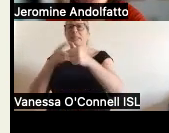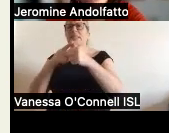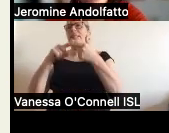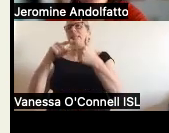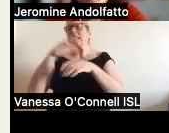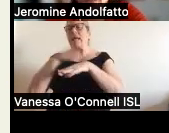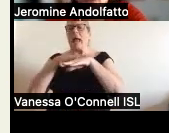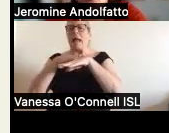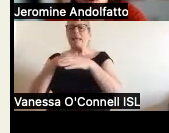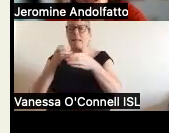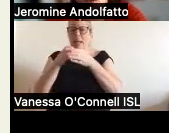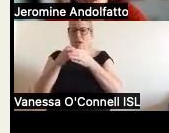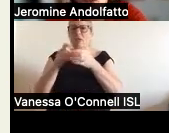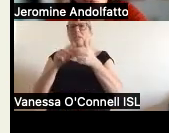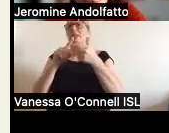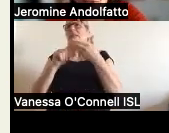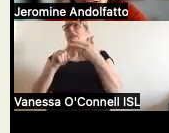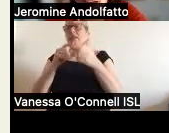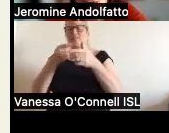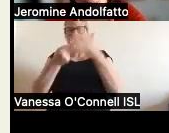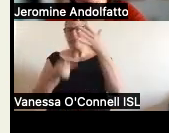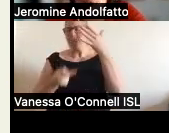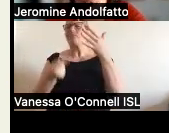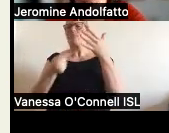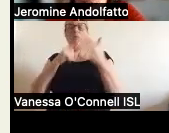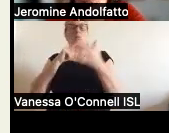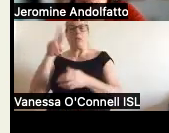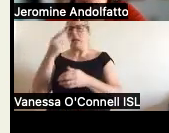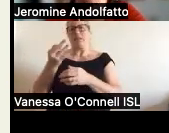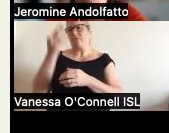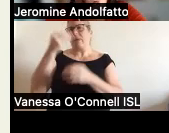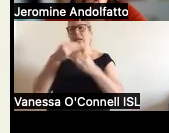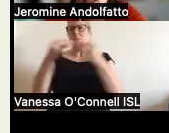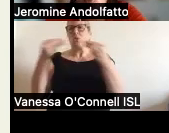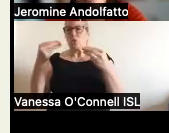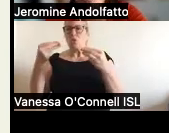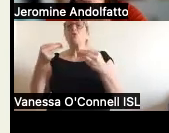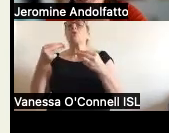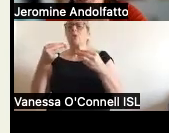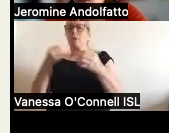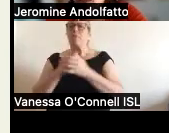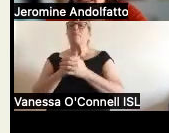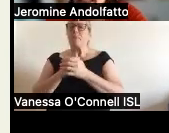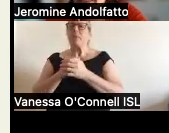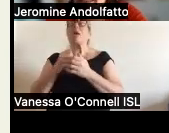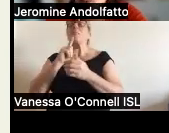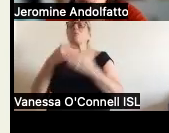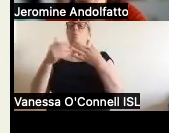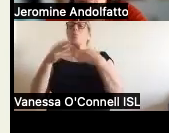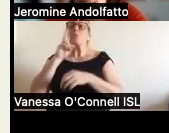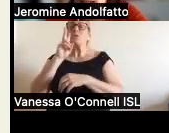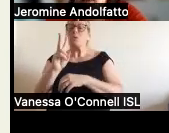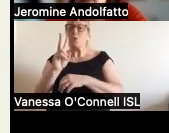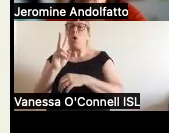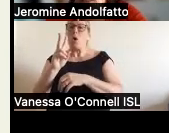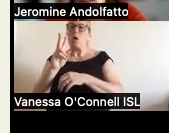minorities, etc. And we couldn't find much, unfortunately. What we saw is that in